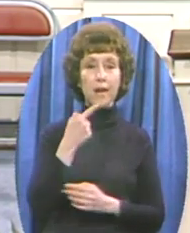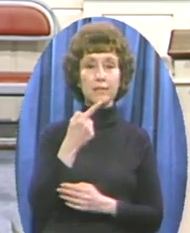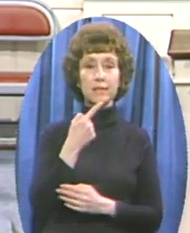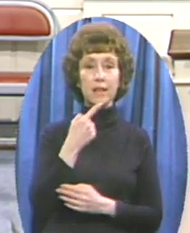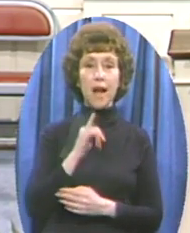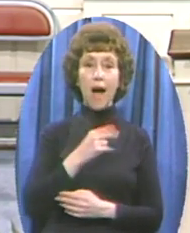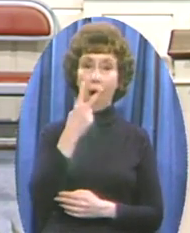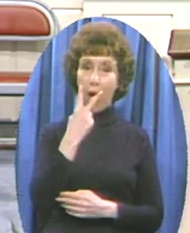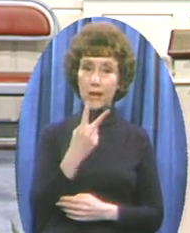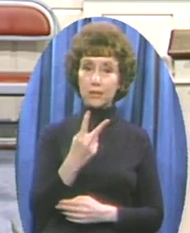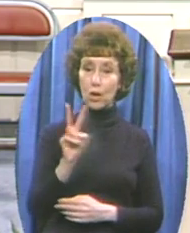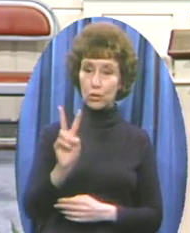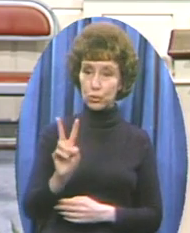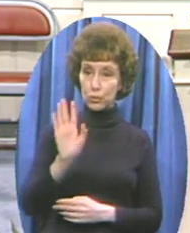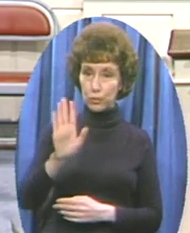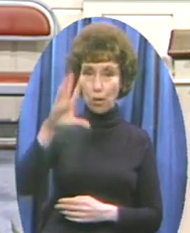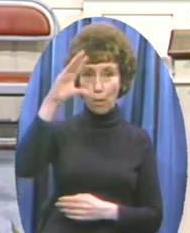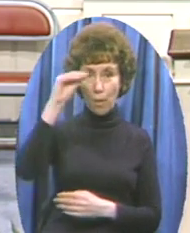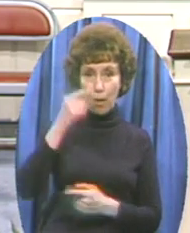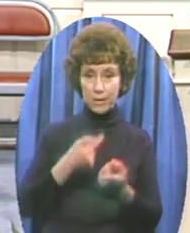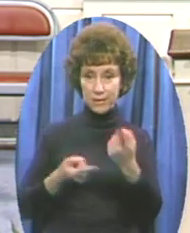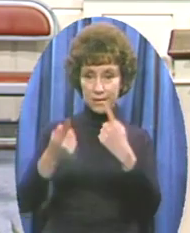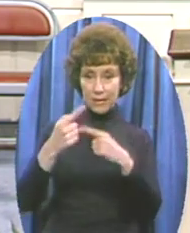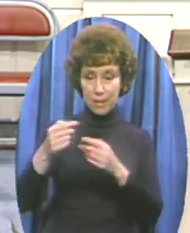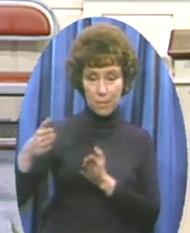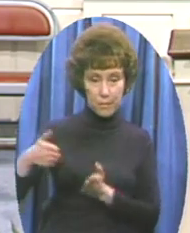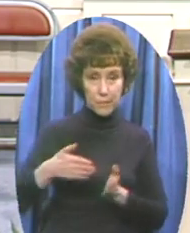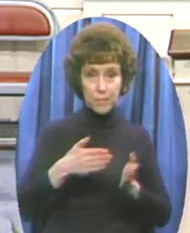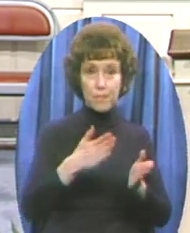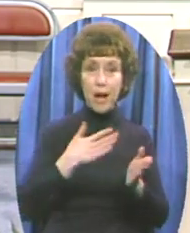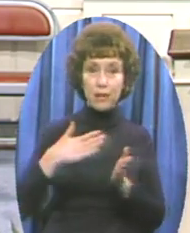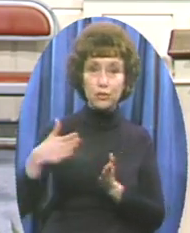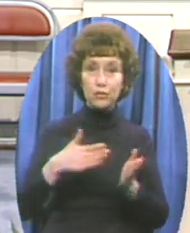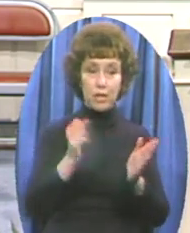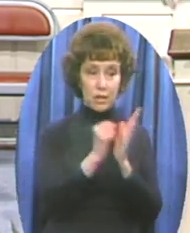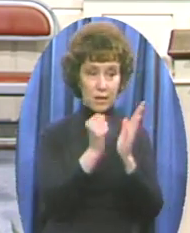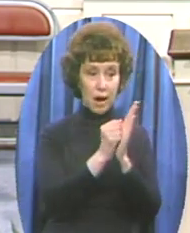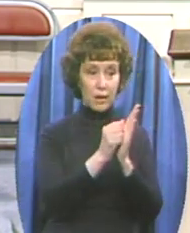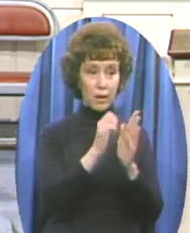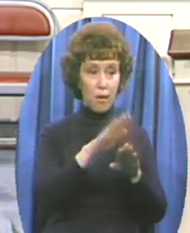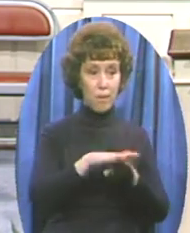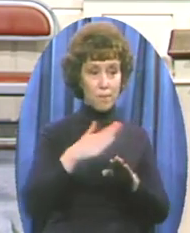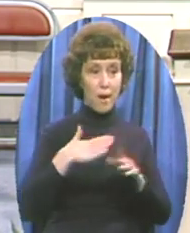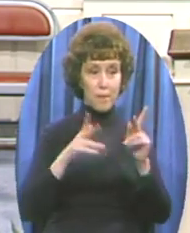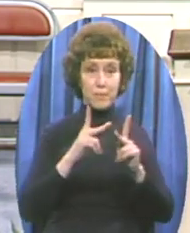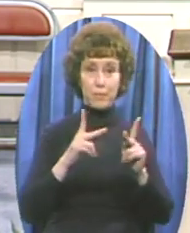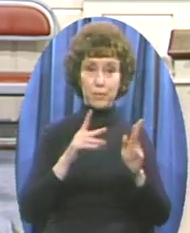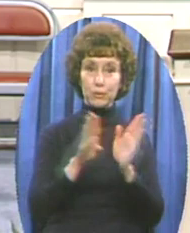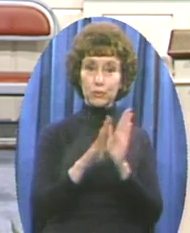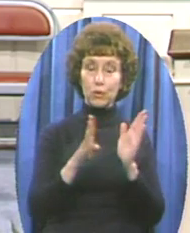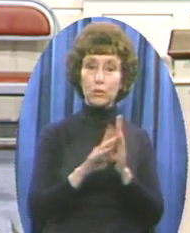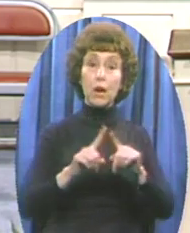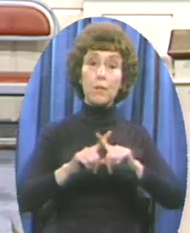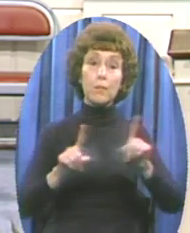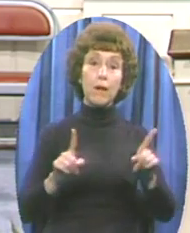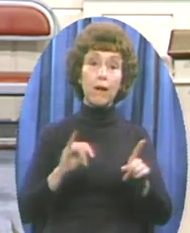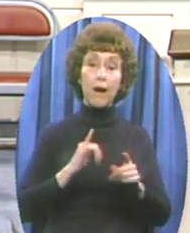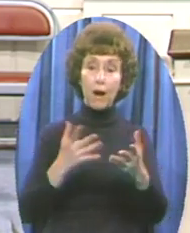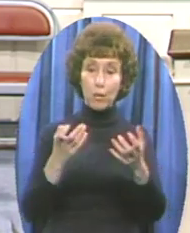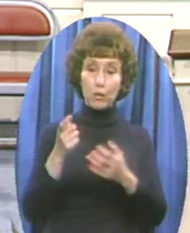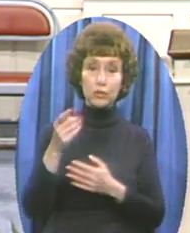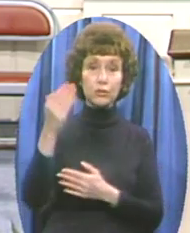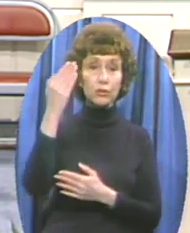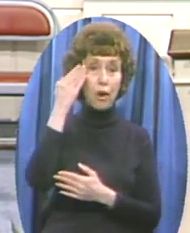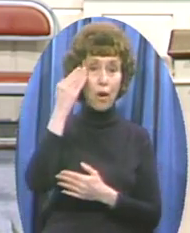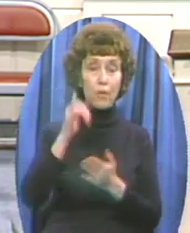I saw 2 of your boys coming down my street the other day where I live, knocking on the doors of my people. But I want you to know we have a boy out